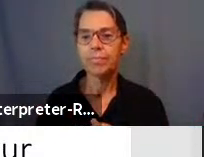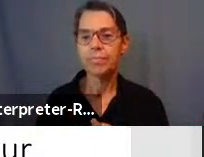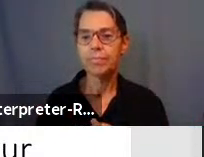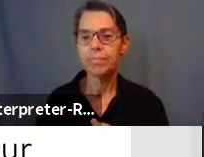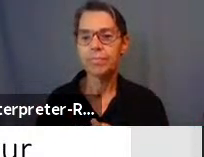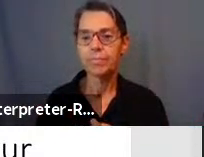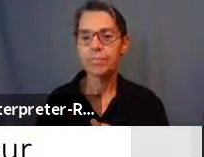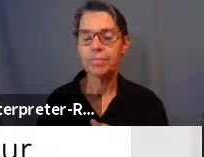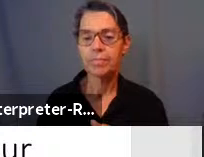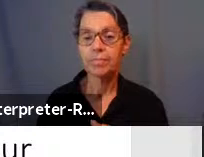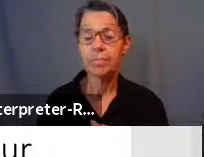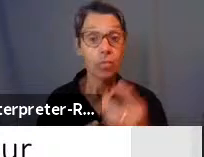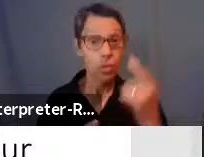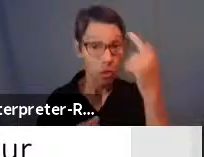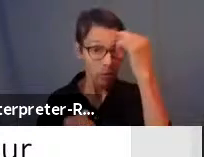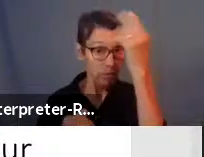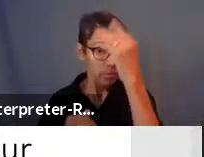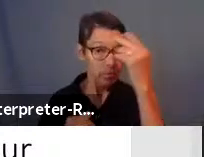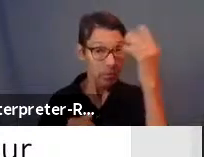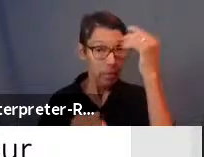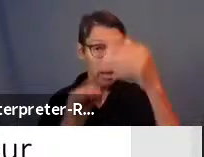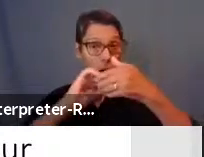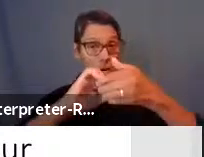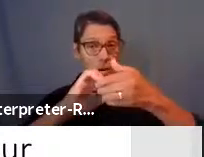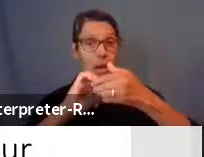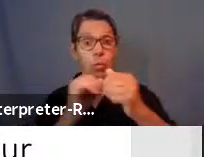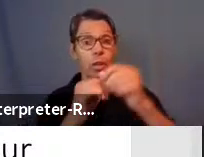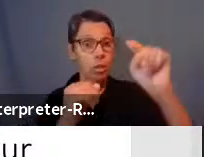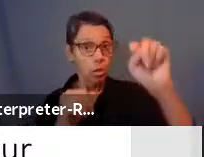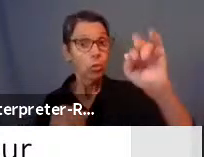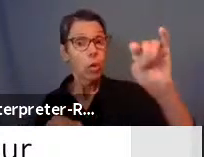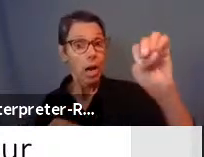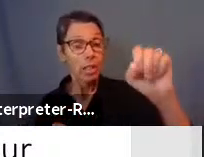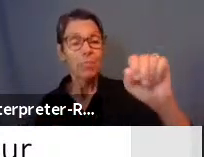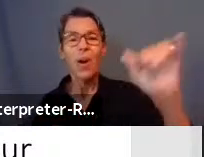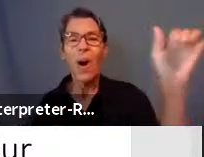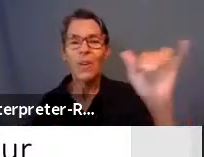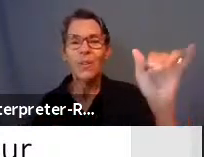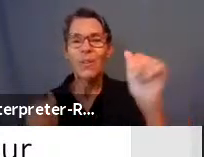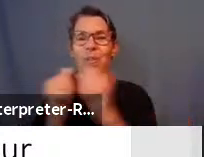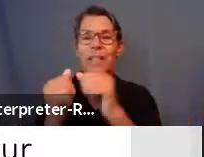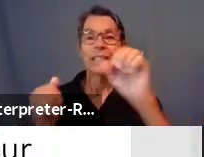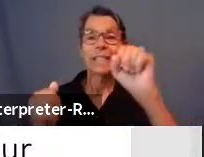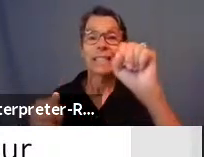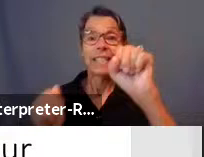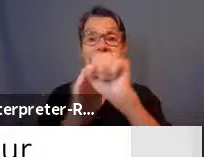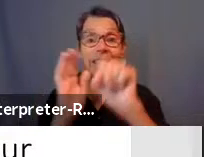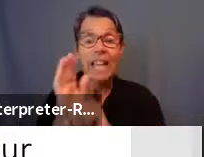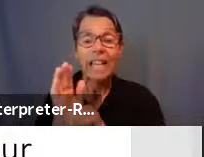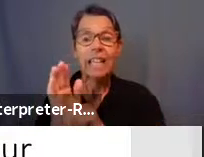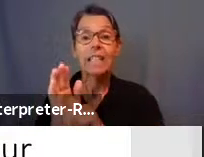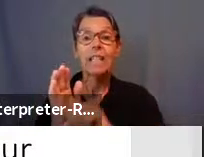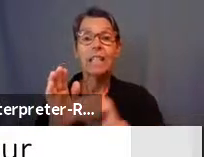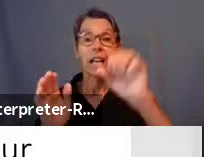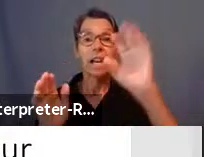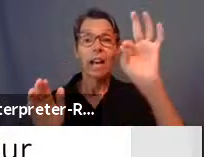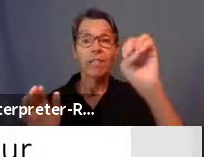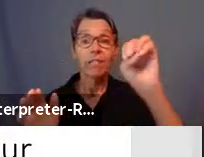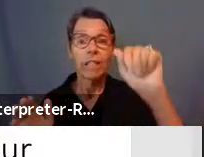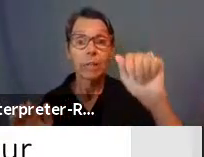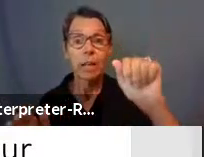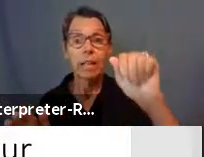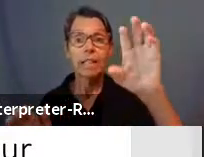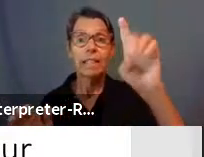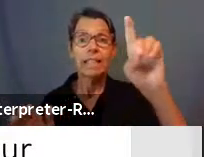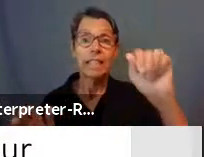the partnerships, not only has it been with the tribes, but the partnerships with the state and FEMA and CDC and ASPR, local